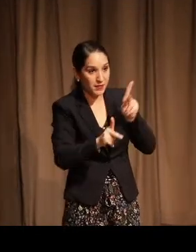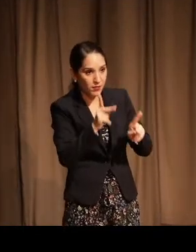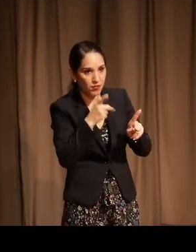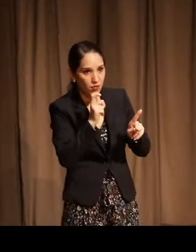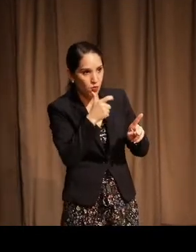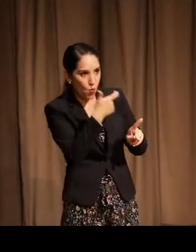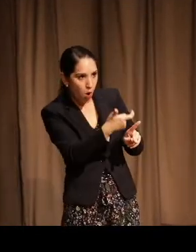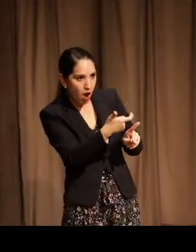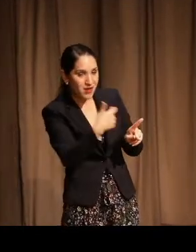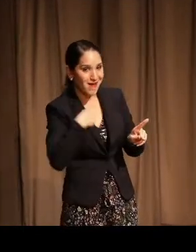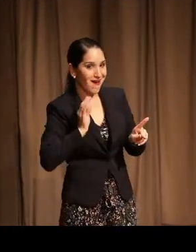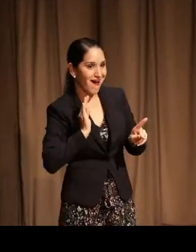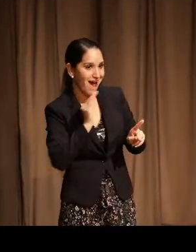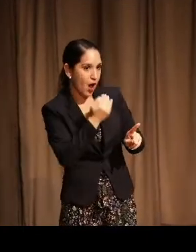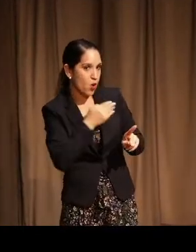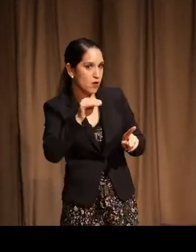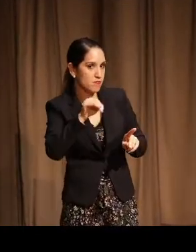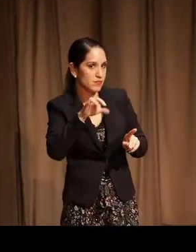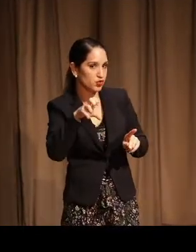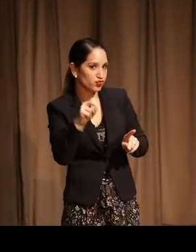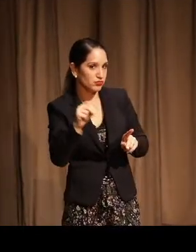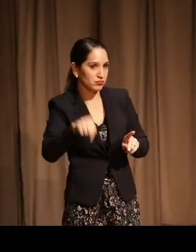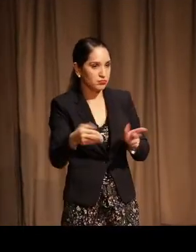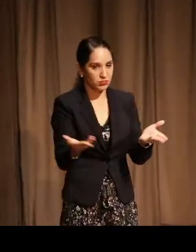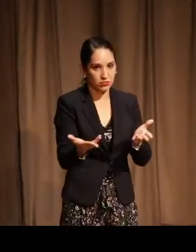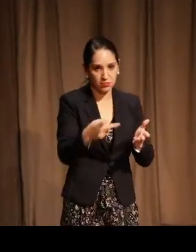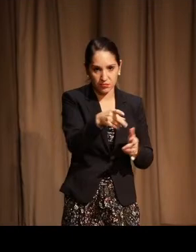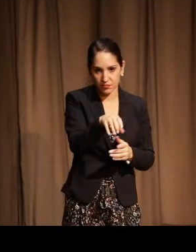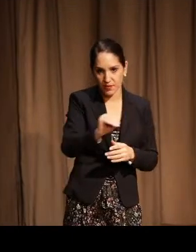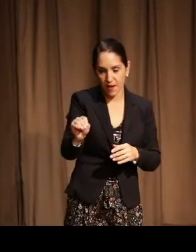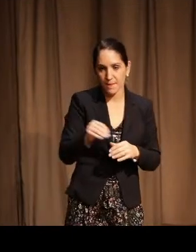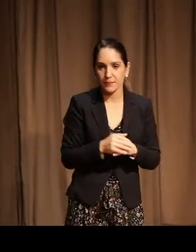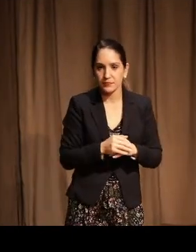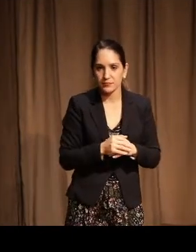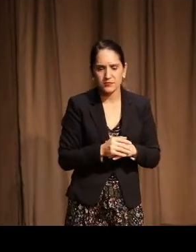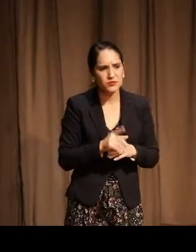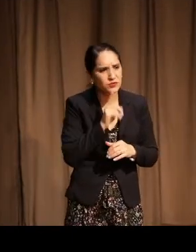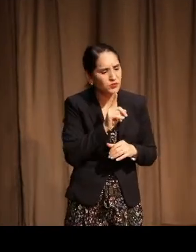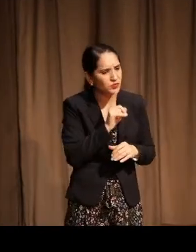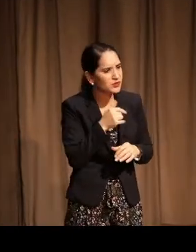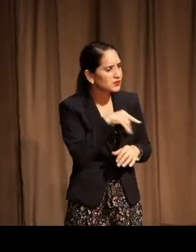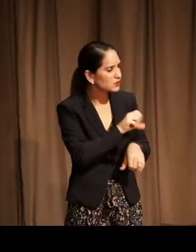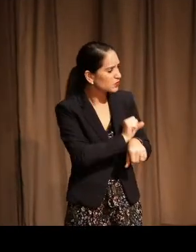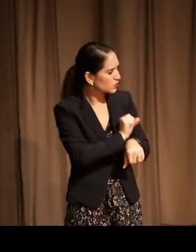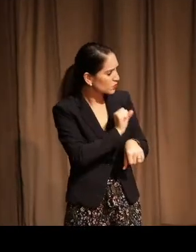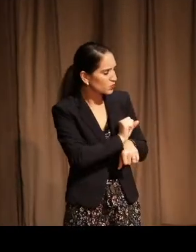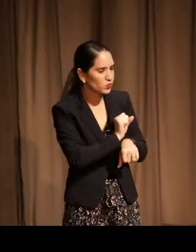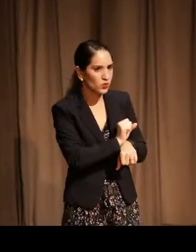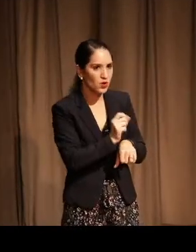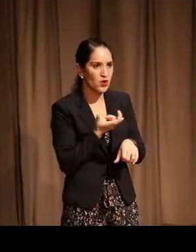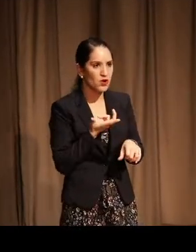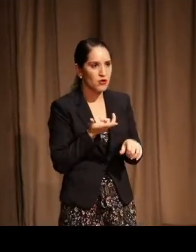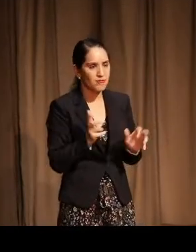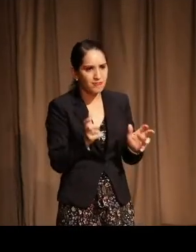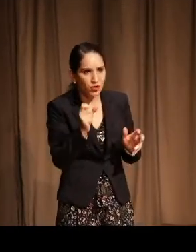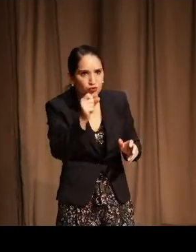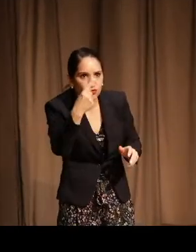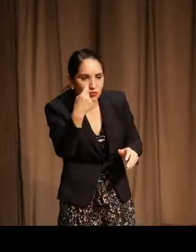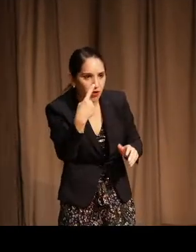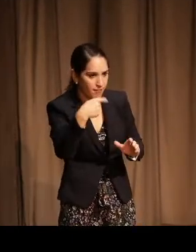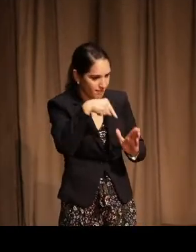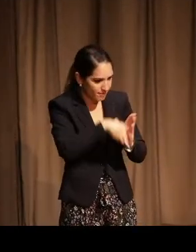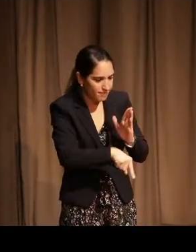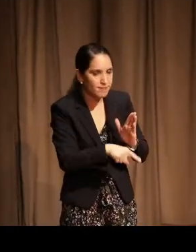And then, towards the end, we're going to be reviewing a couple of previous works too, just for the audience to understand